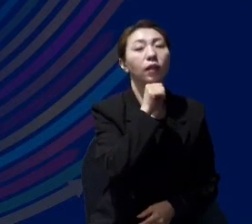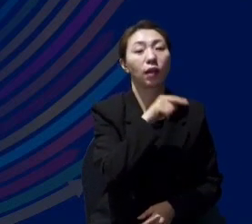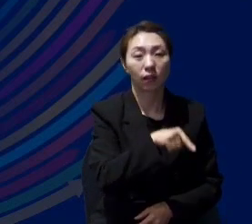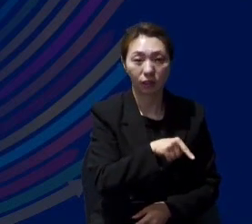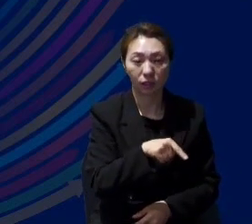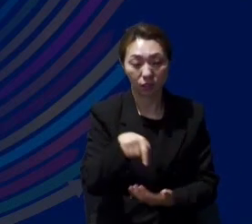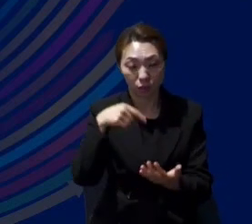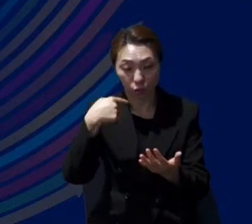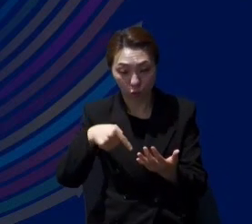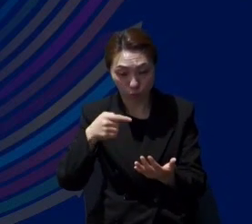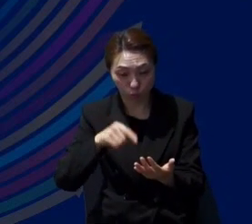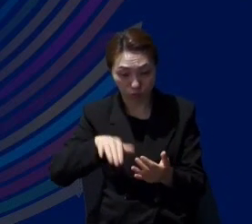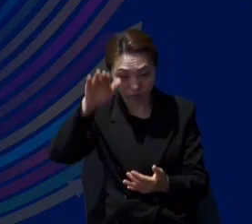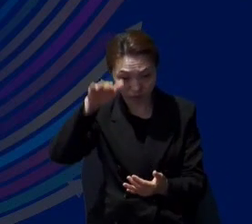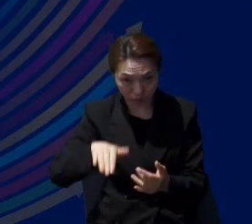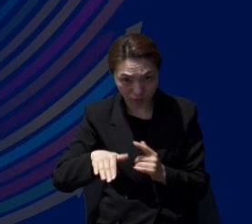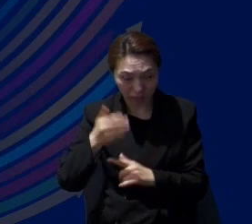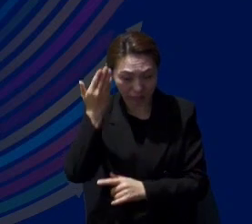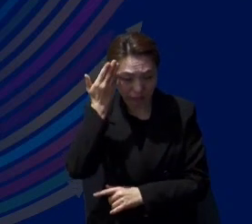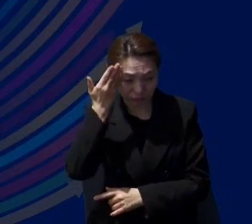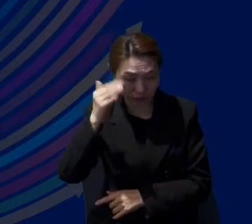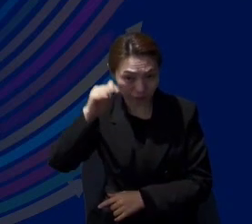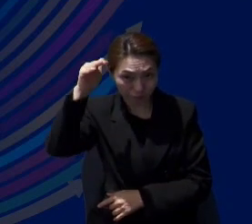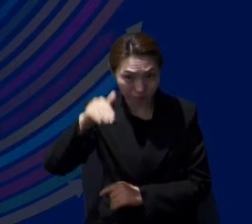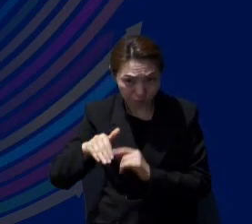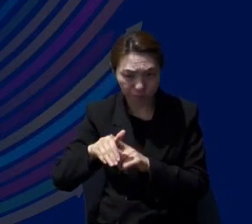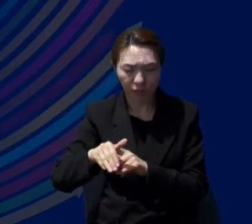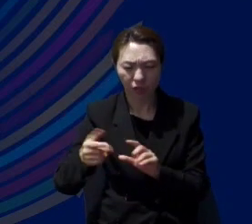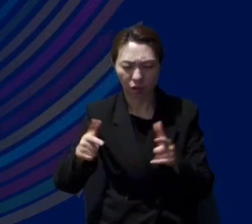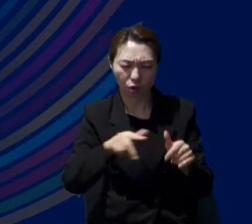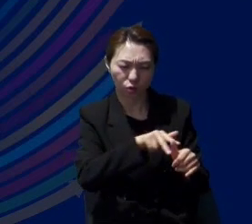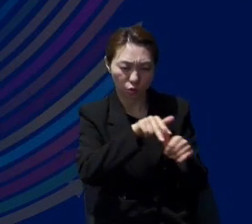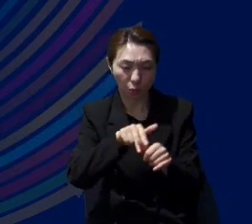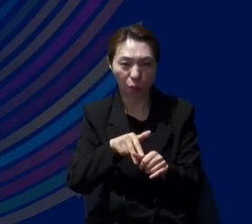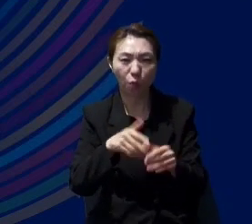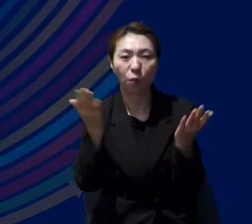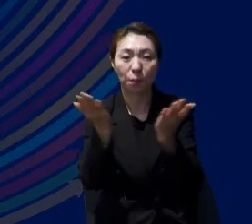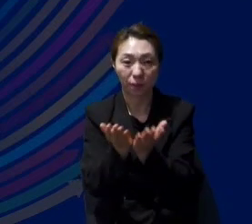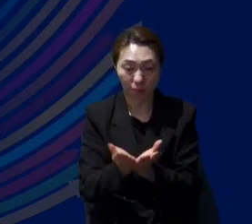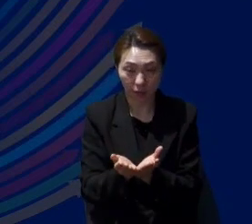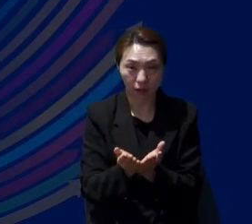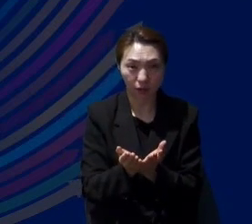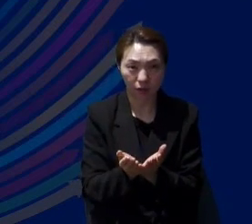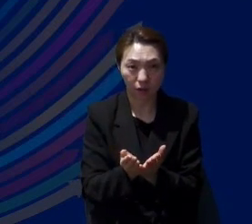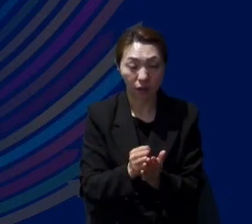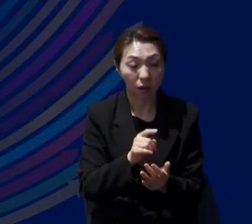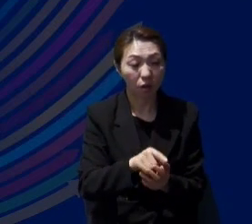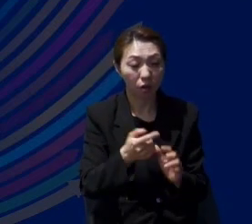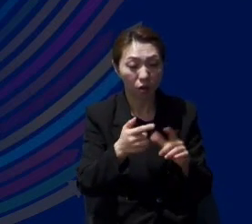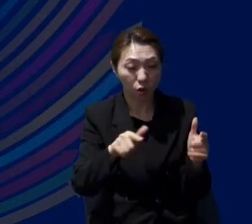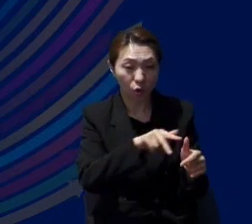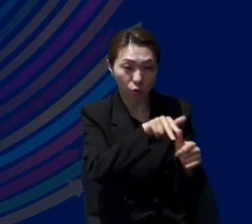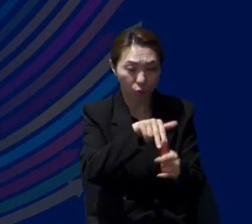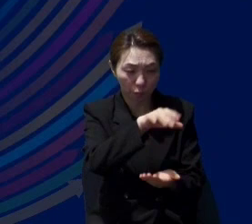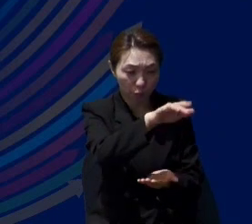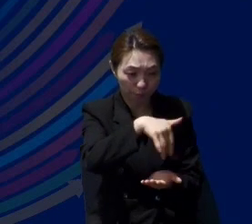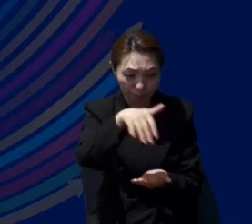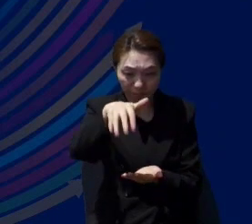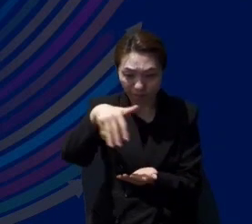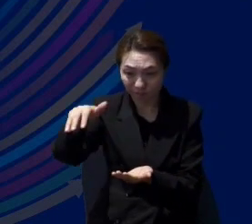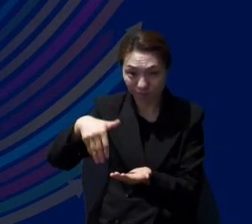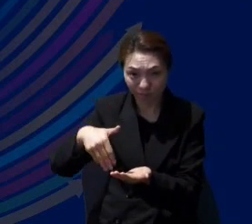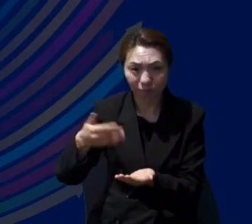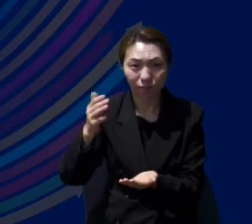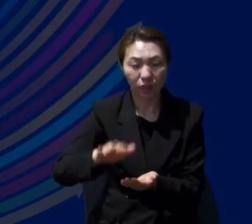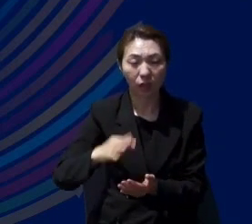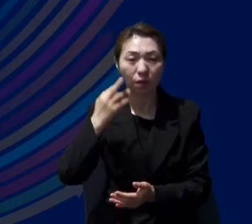on. This comes from a lot of different sources, but the big ones are from the US Decennial Census and then something called the American Community Survey, which is an annual 1% sample